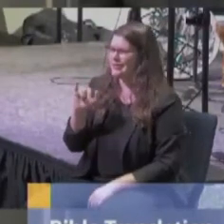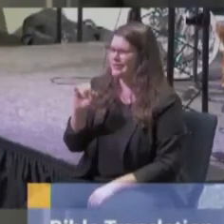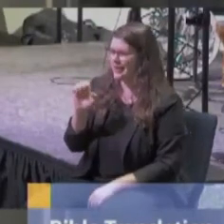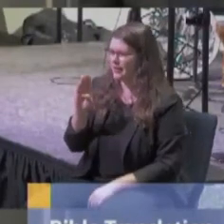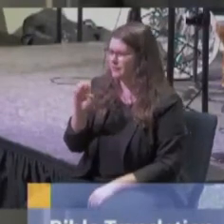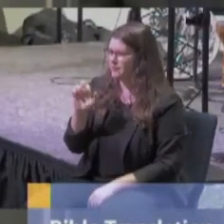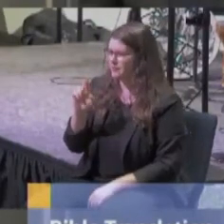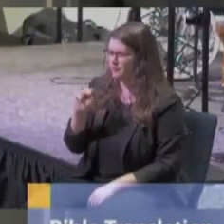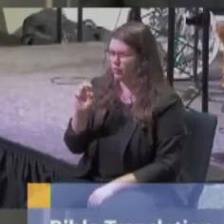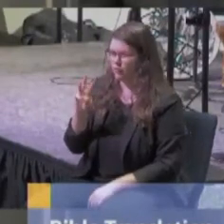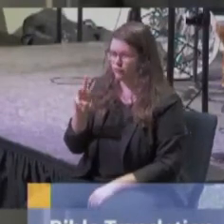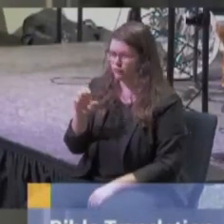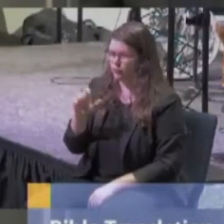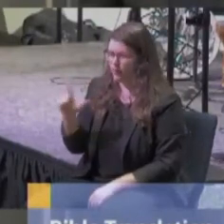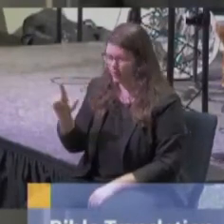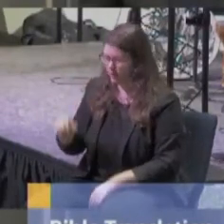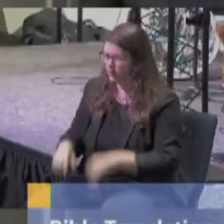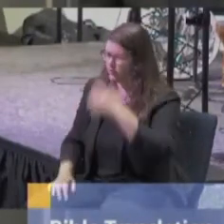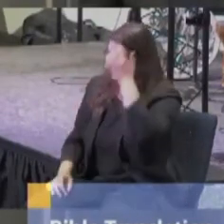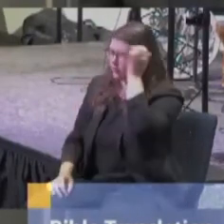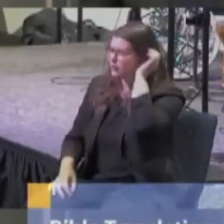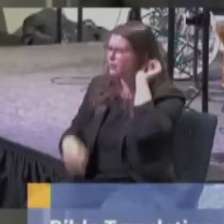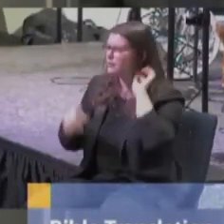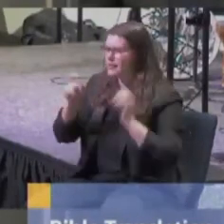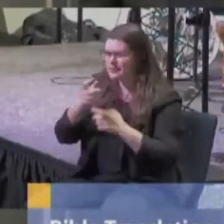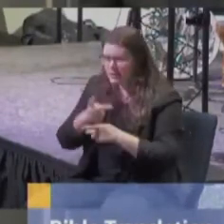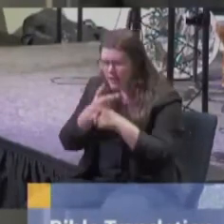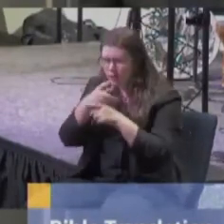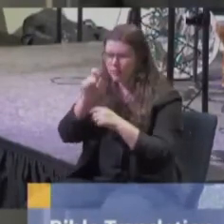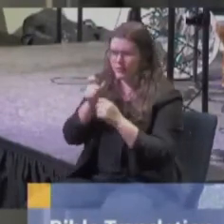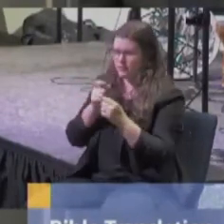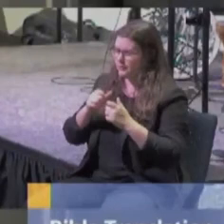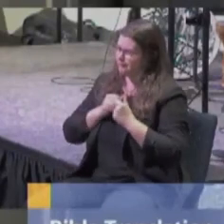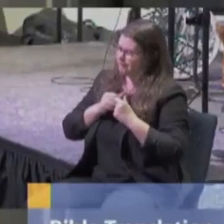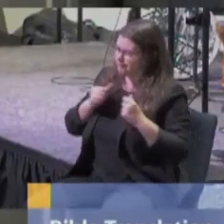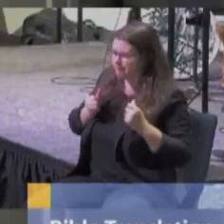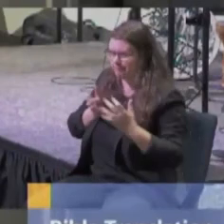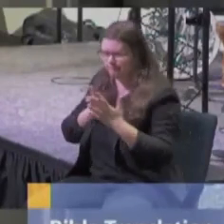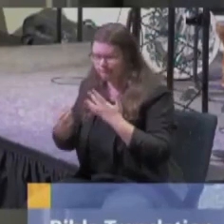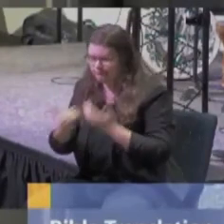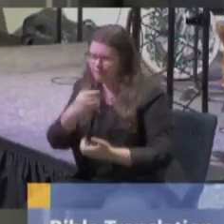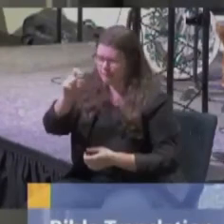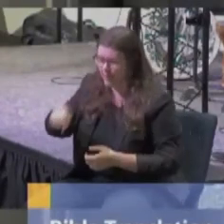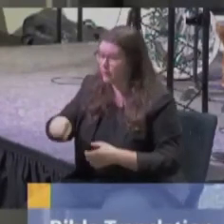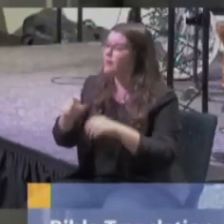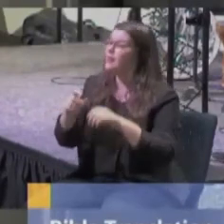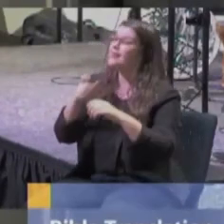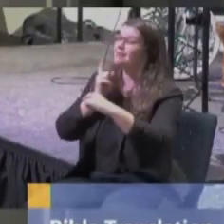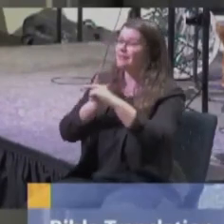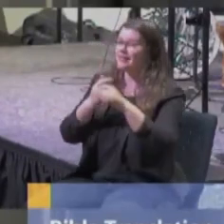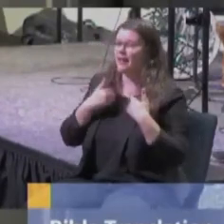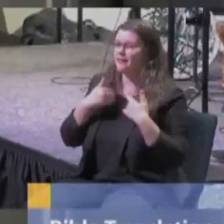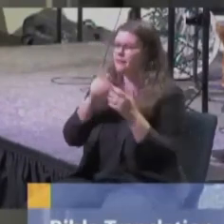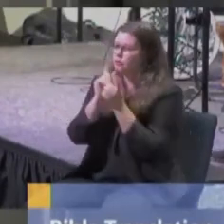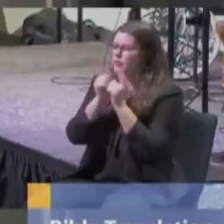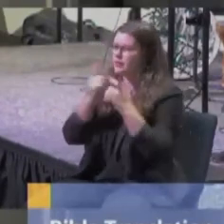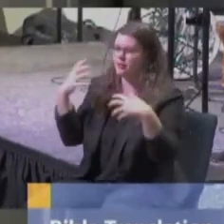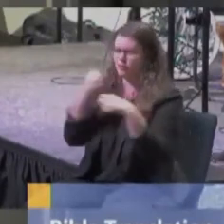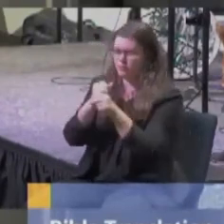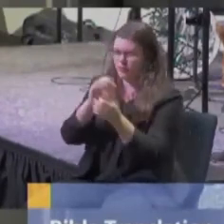Carefulness, authenticity, and transparency, and a coherent translation brief followed faithfully.